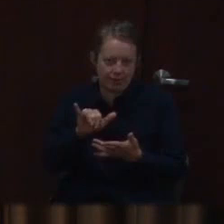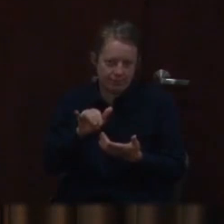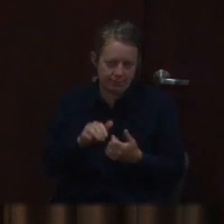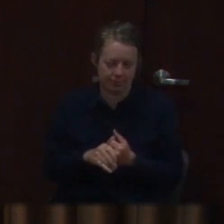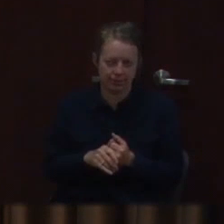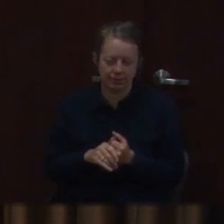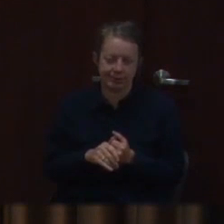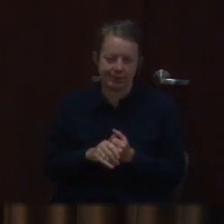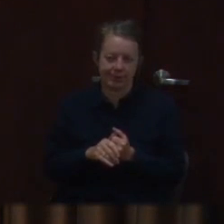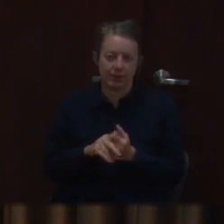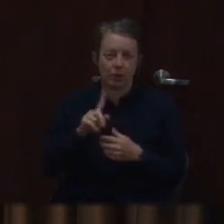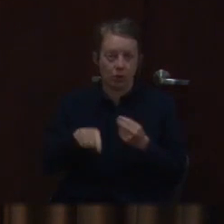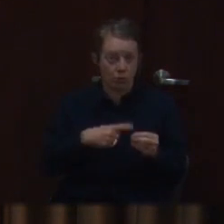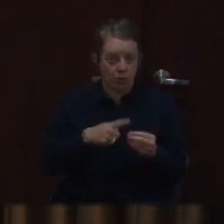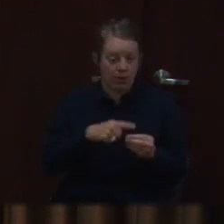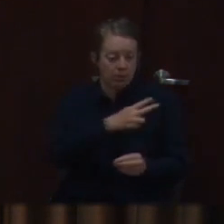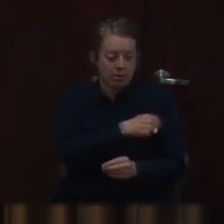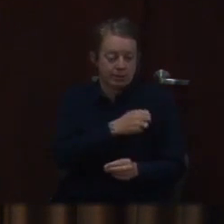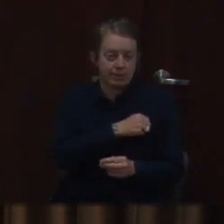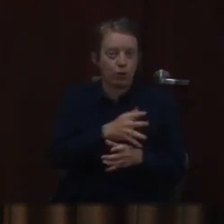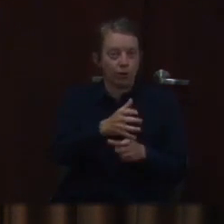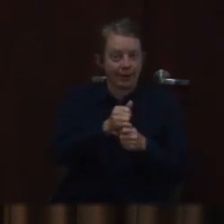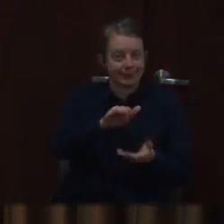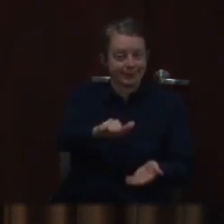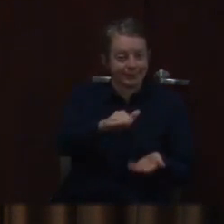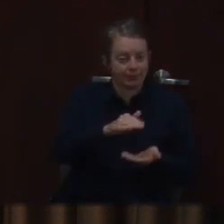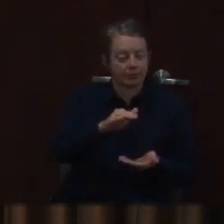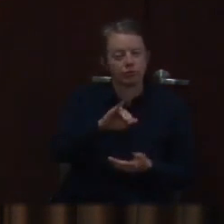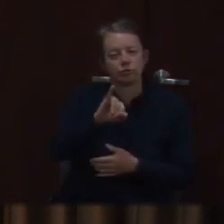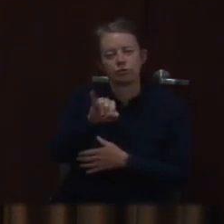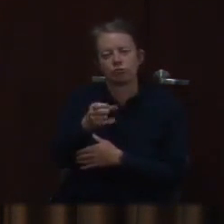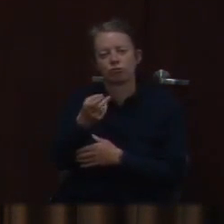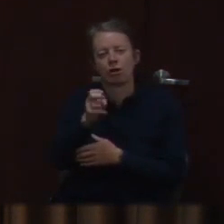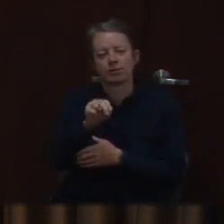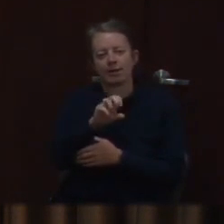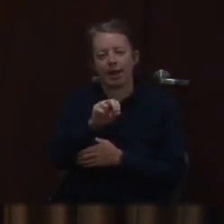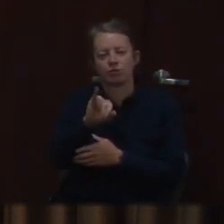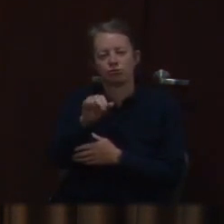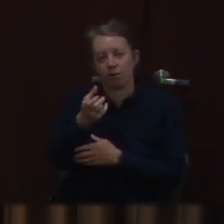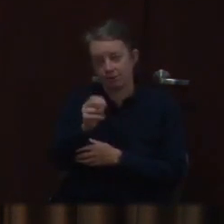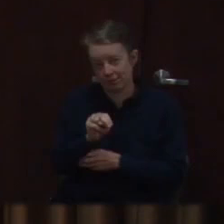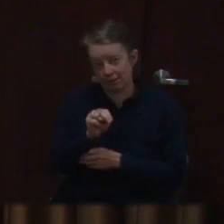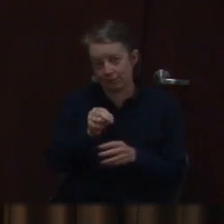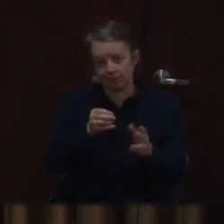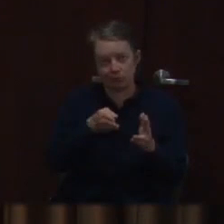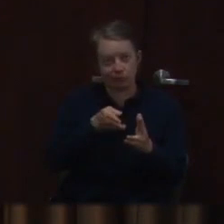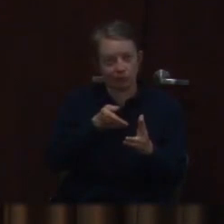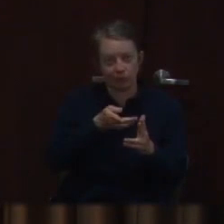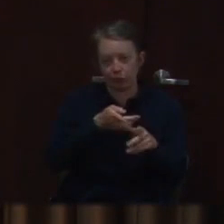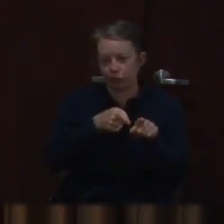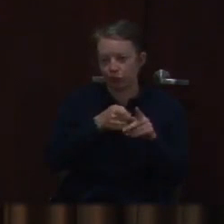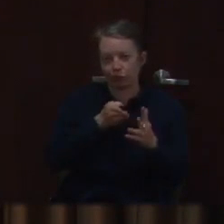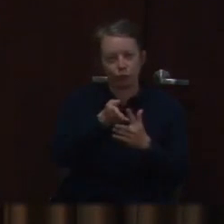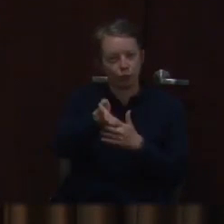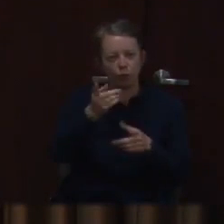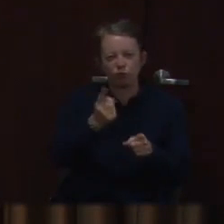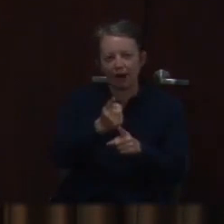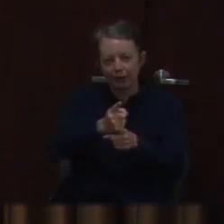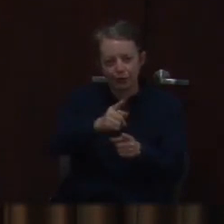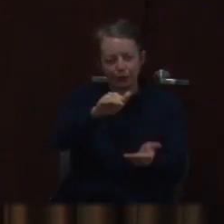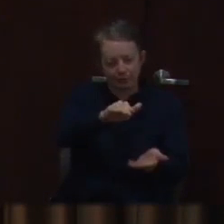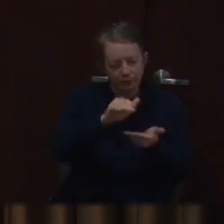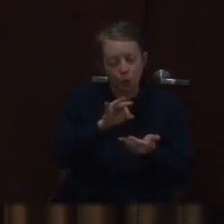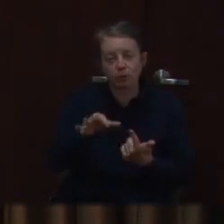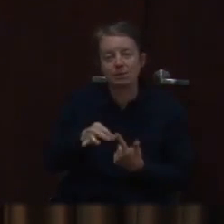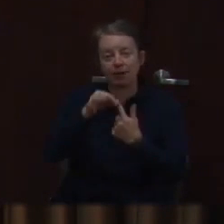and as they receive Johnson & Johnson through regular allocations or through special allocations, working with